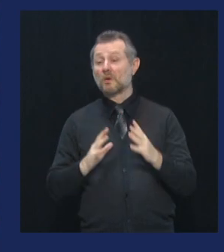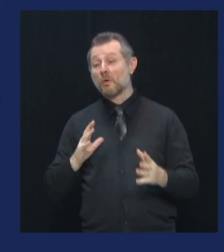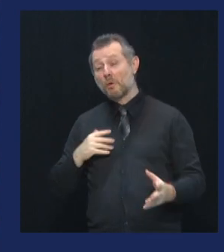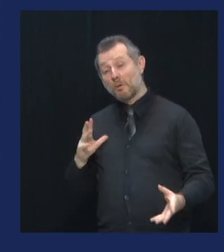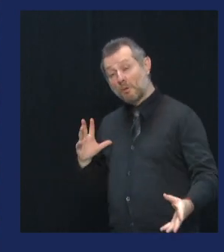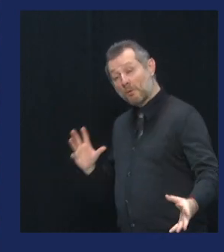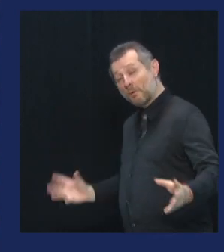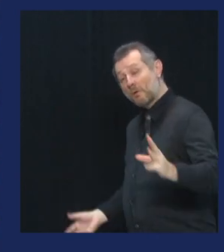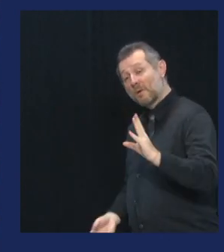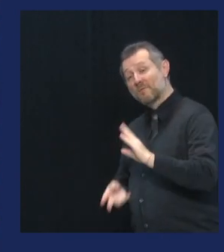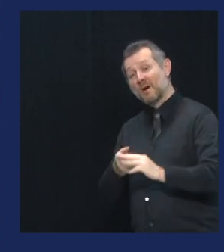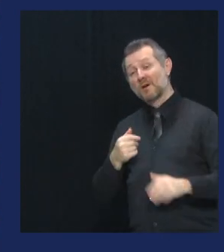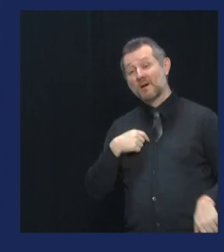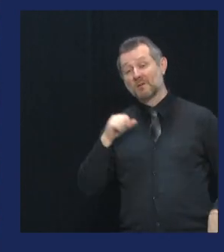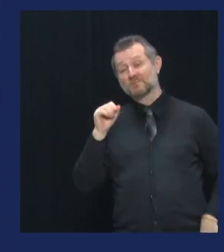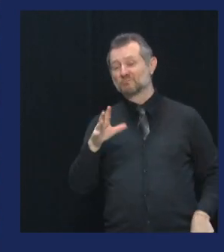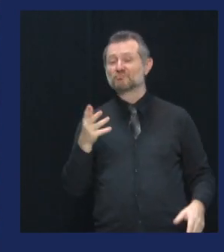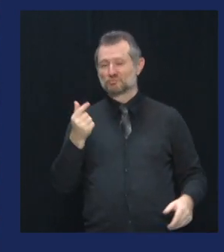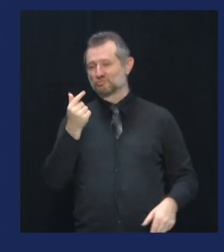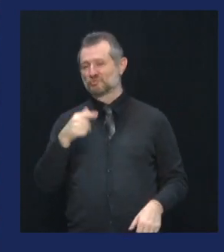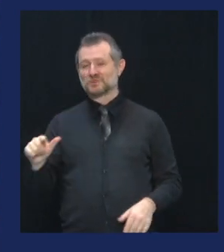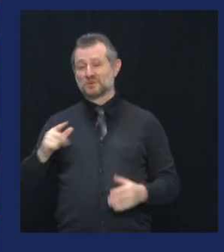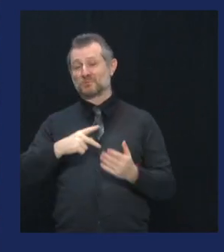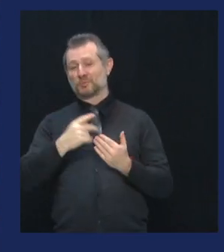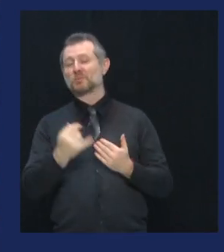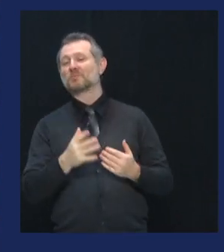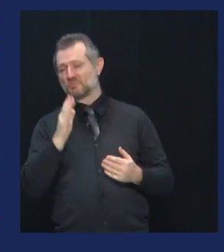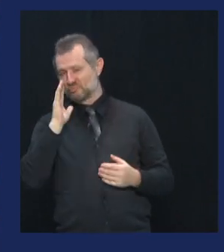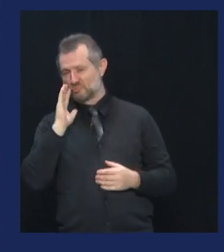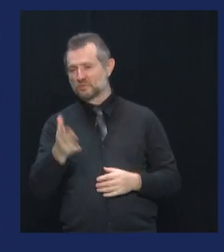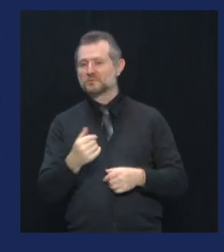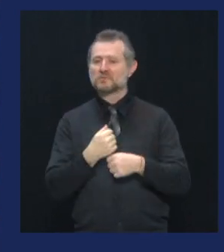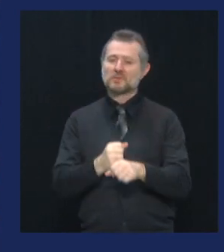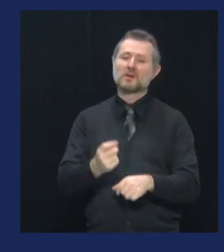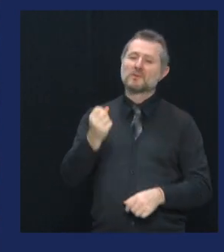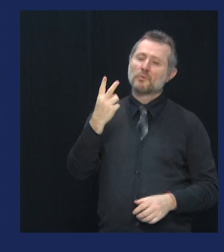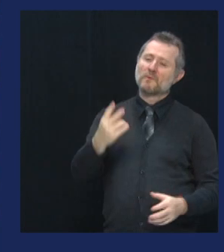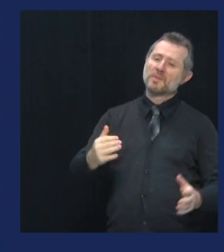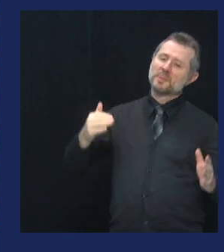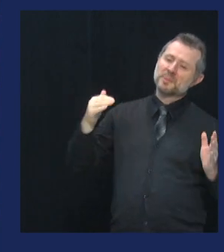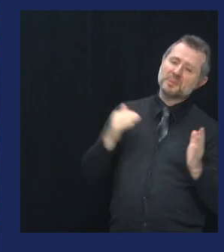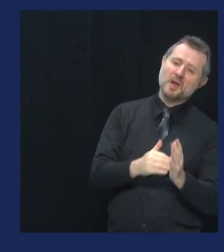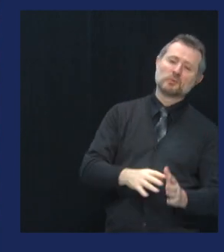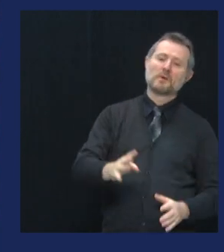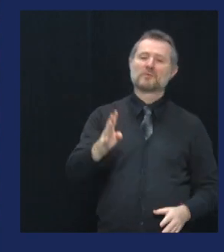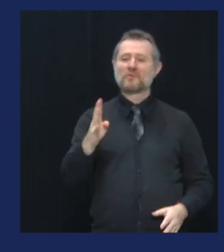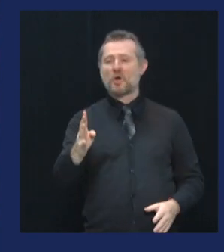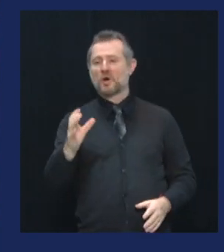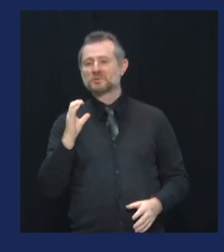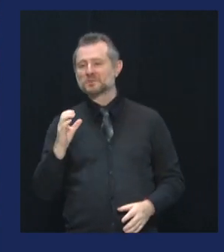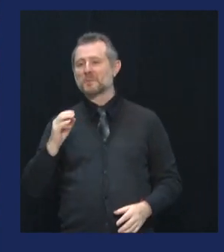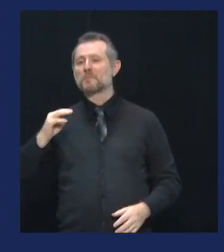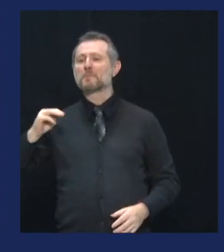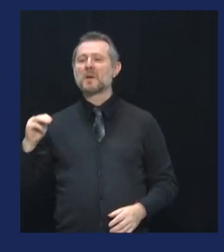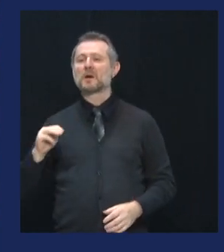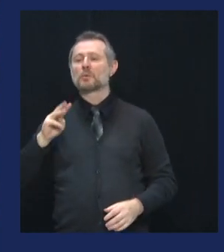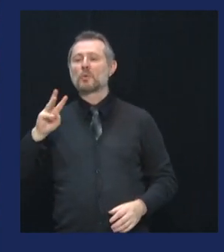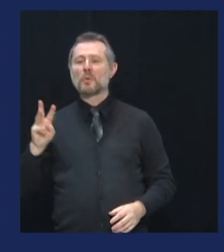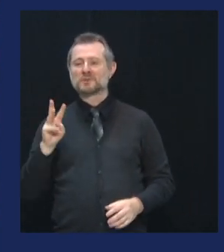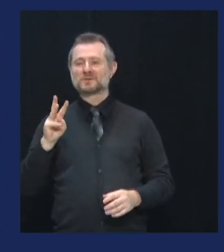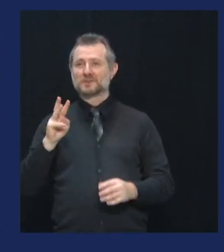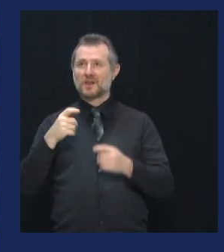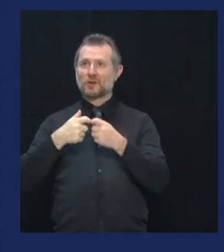program will create 12,400 megawatts of green power to power 6